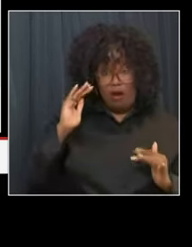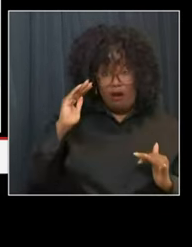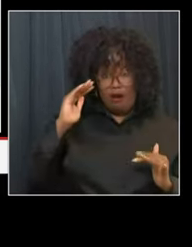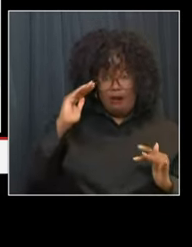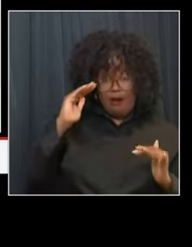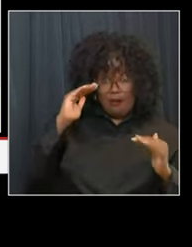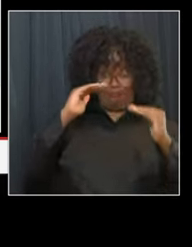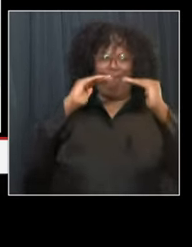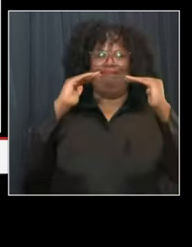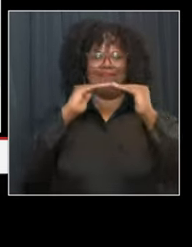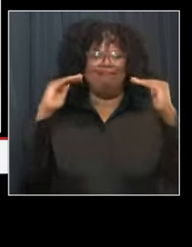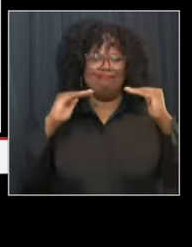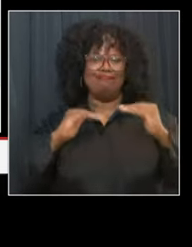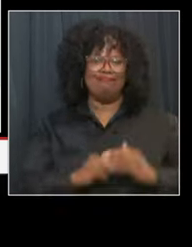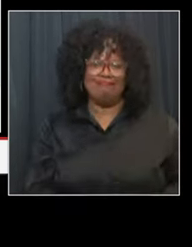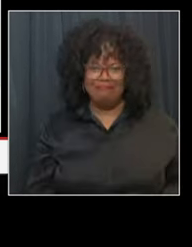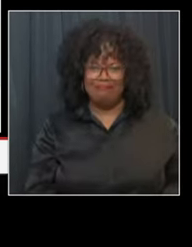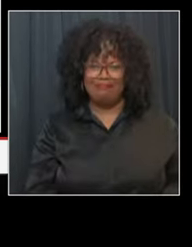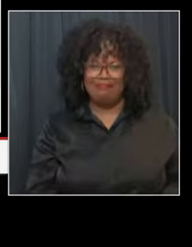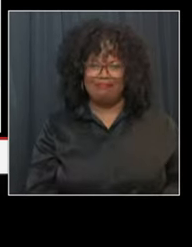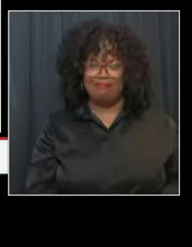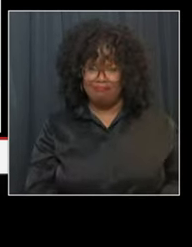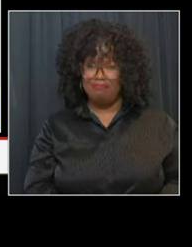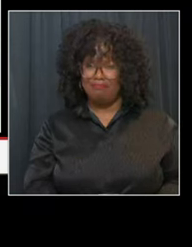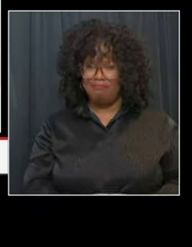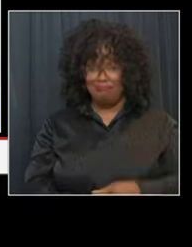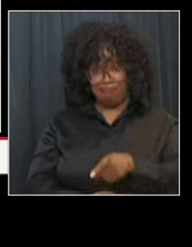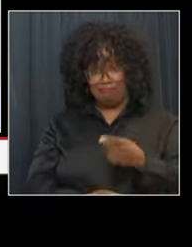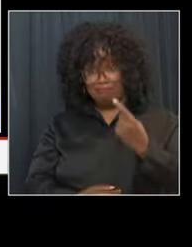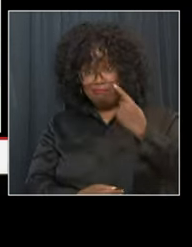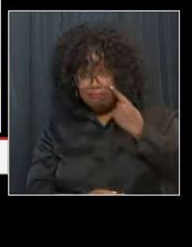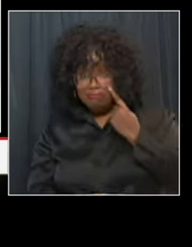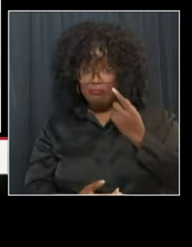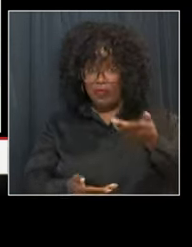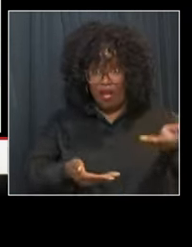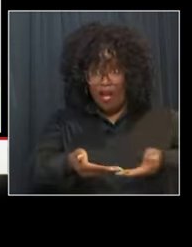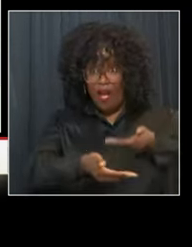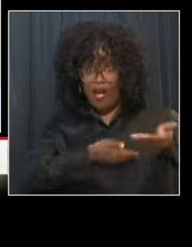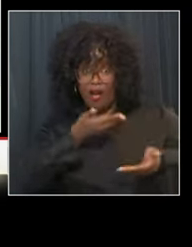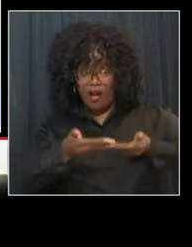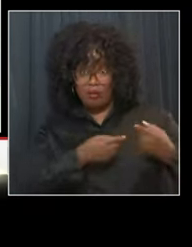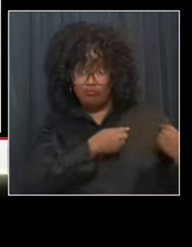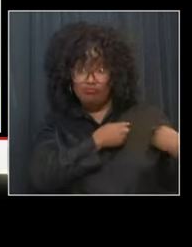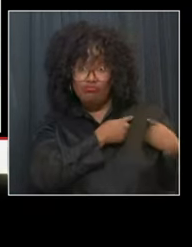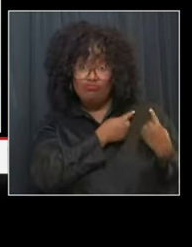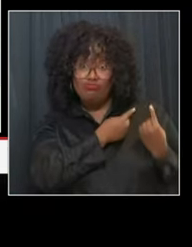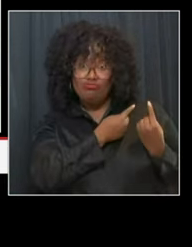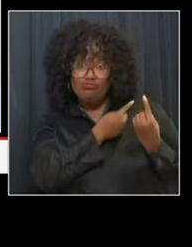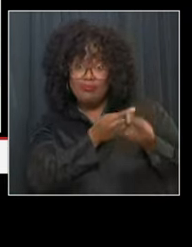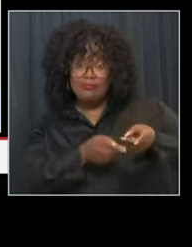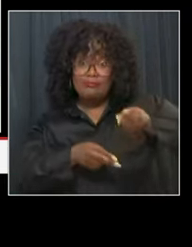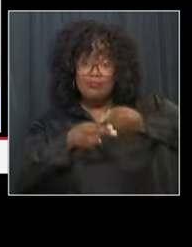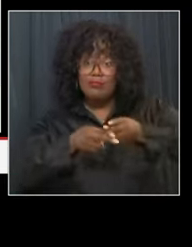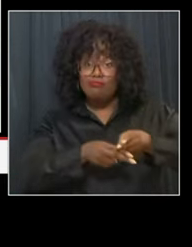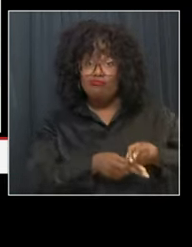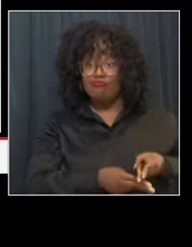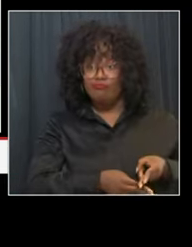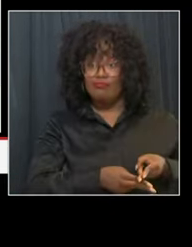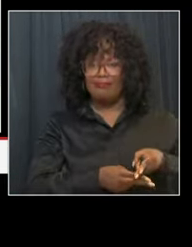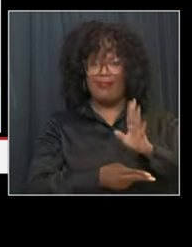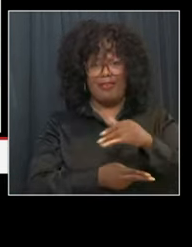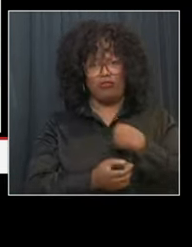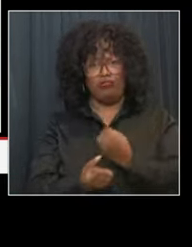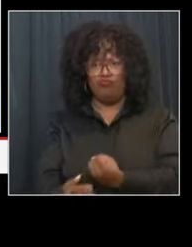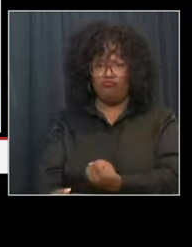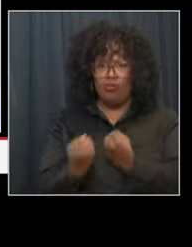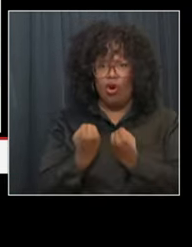more officers, but you've heard us say over the past several years that we have the force strength that we have, so it's very important that